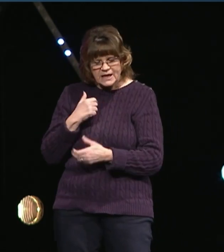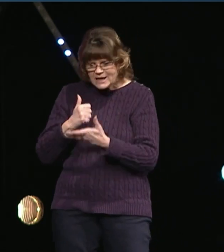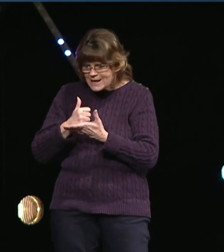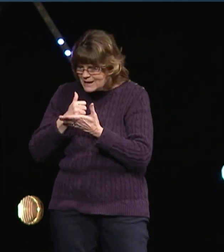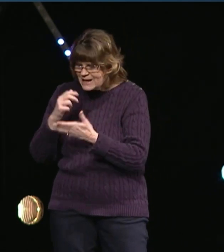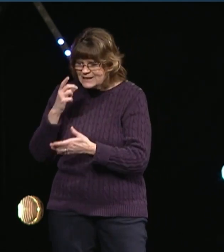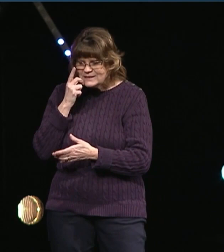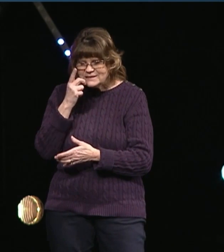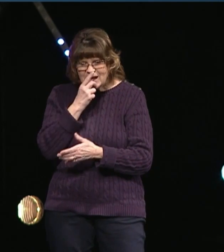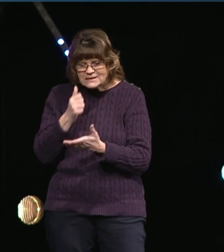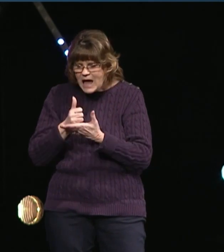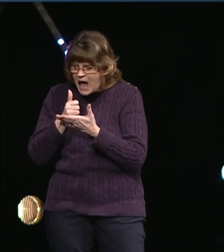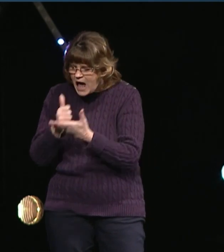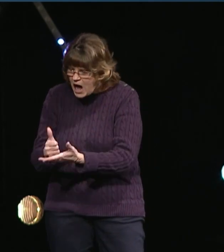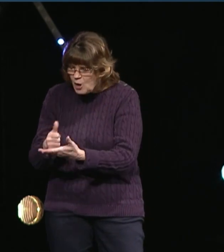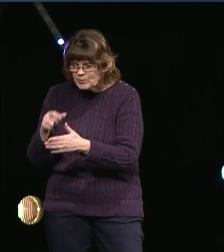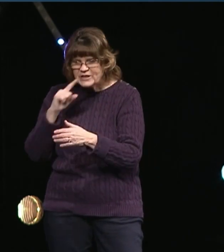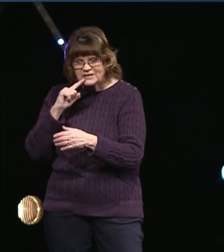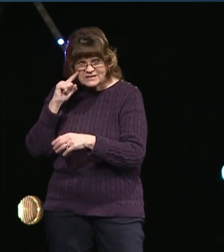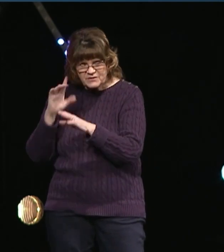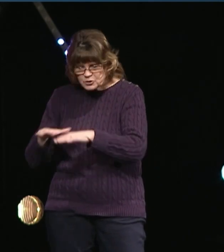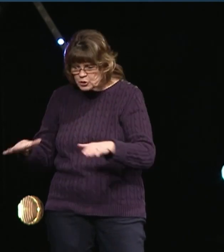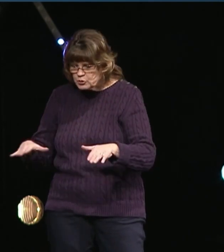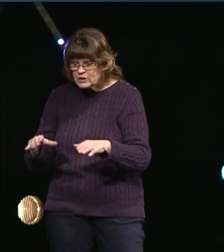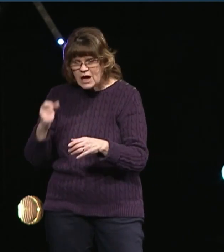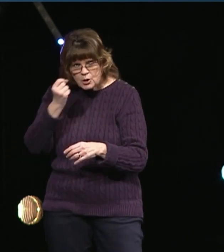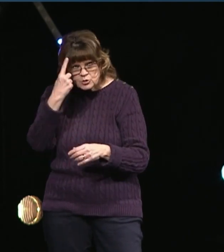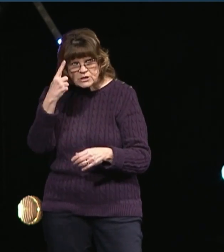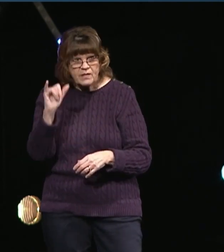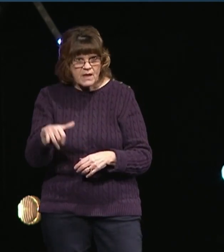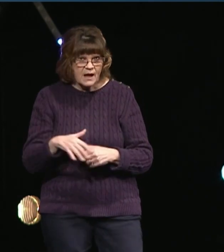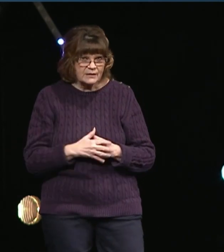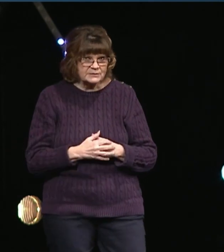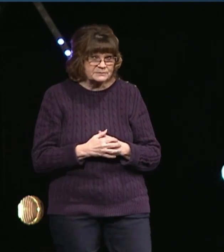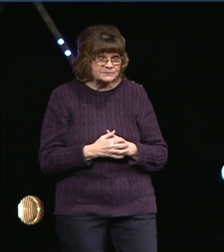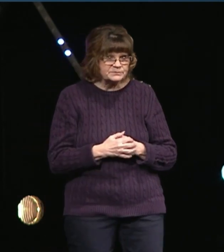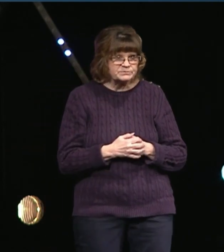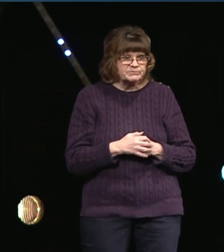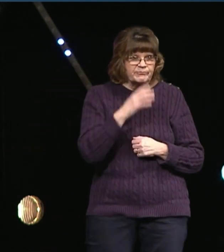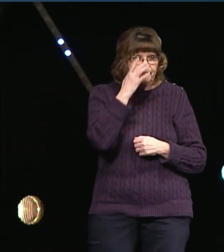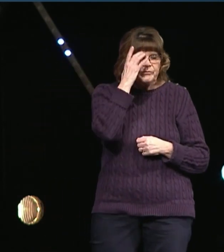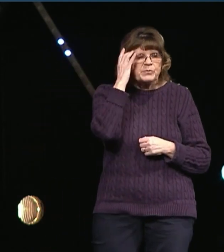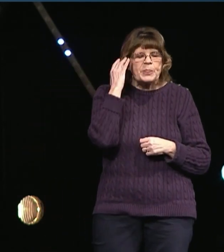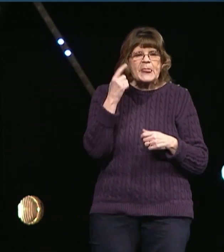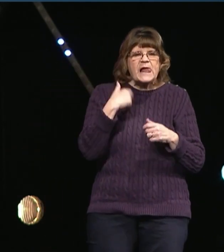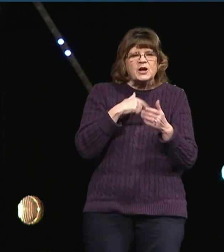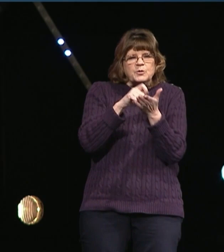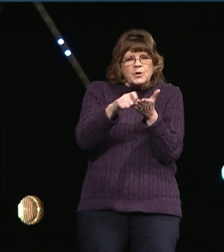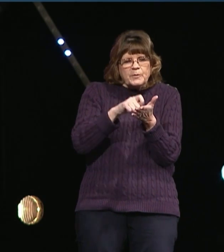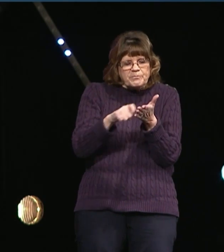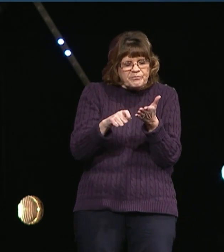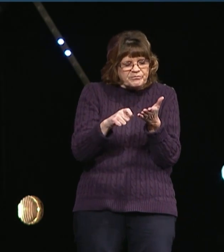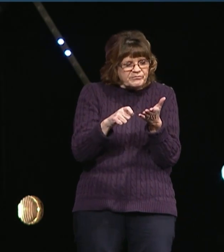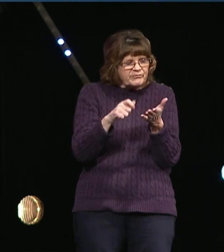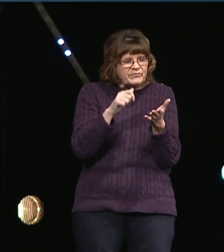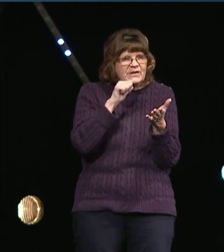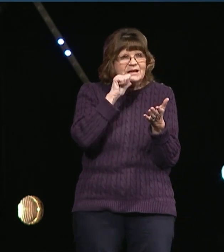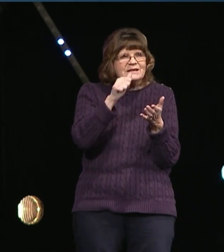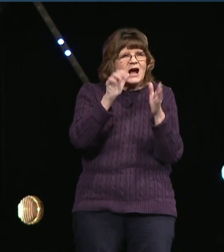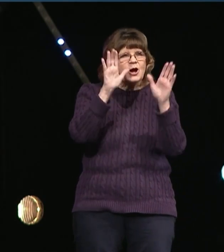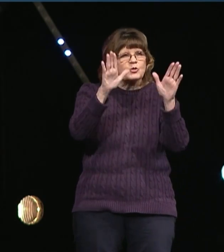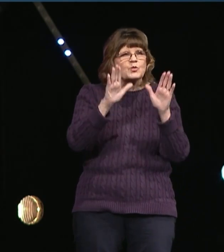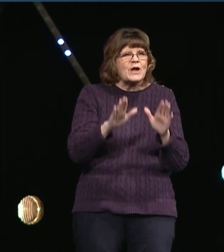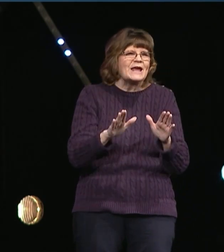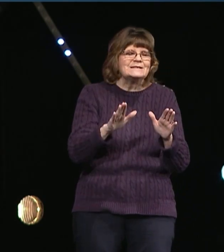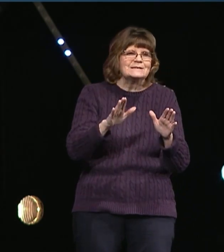famous French nun, Sister Rosalie Rendu, and she wrote, "You won't, it's not great theology,